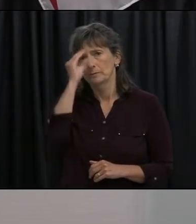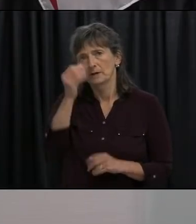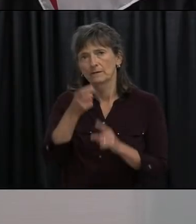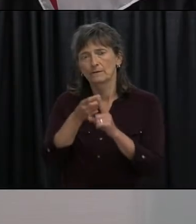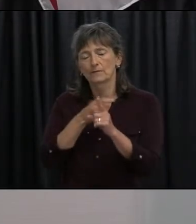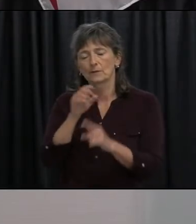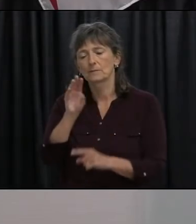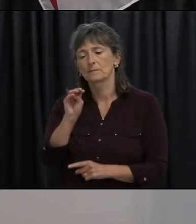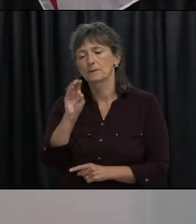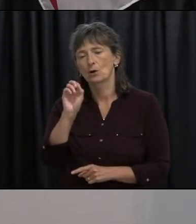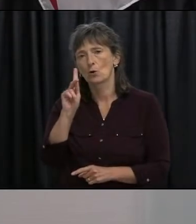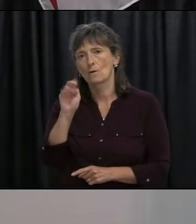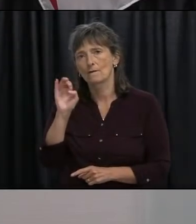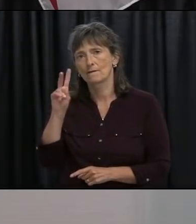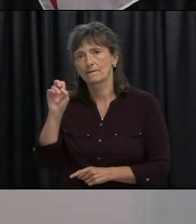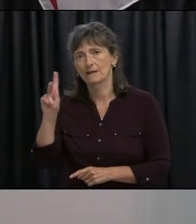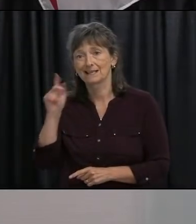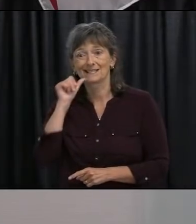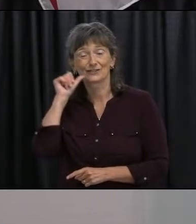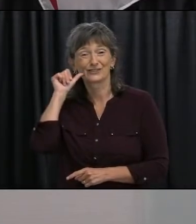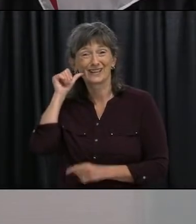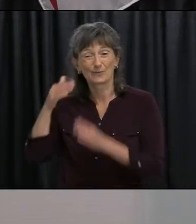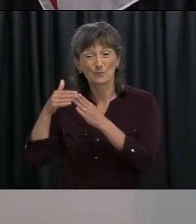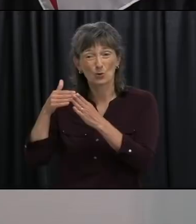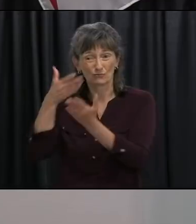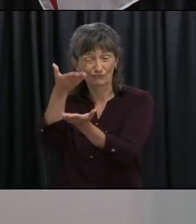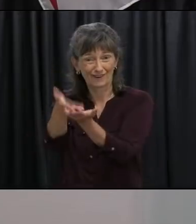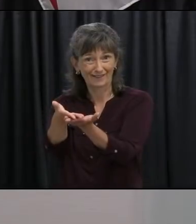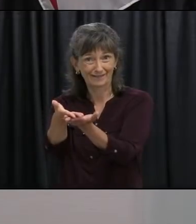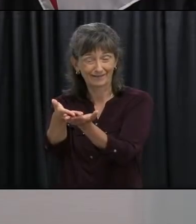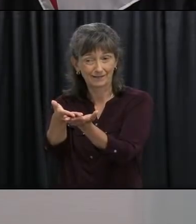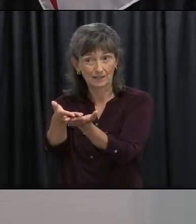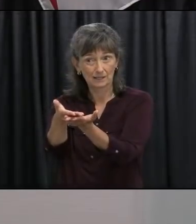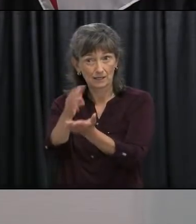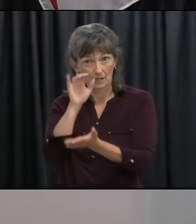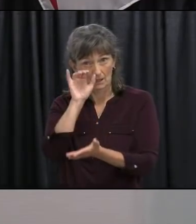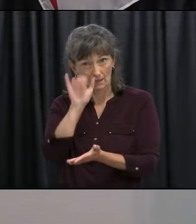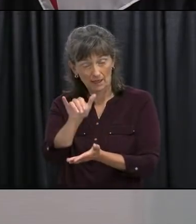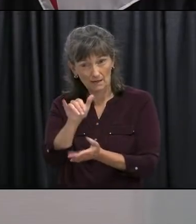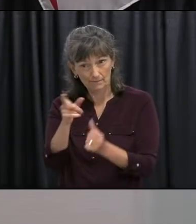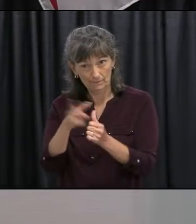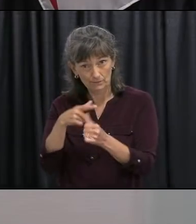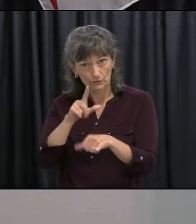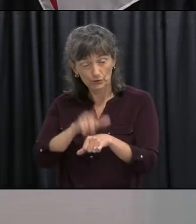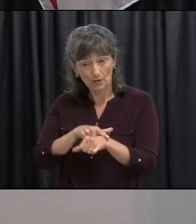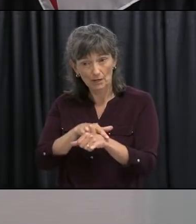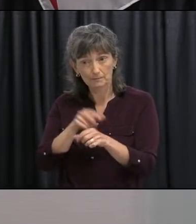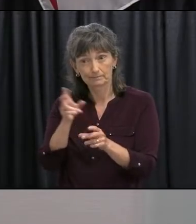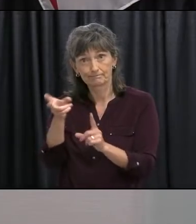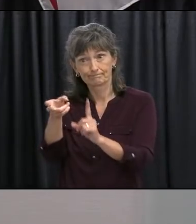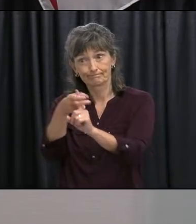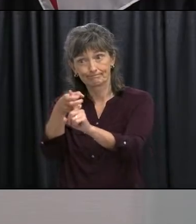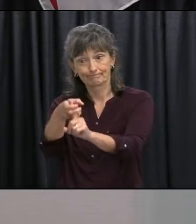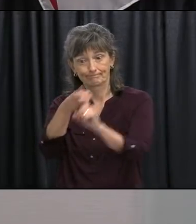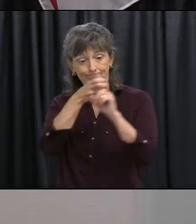vessel. Would this be the first case of people being transported to an exit point for contravening the travel ban? And I'm